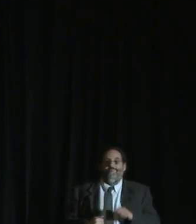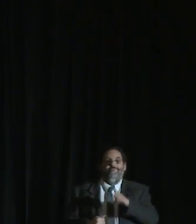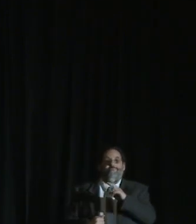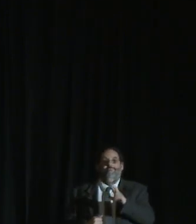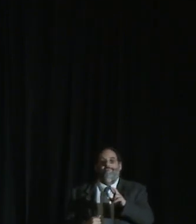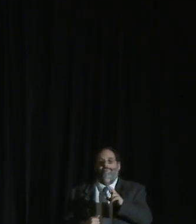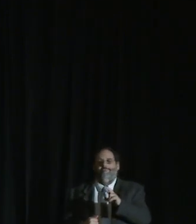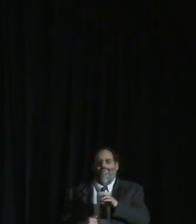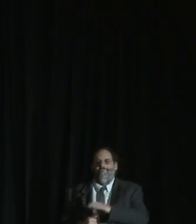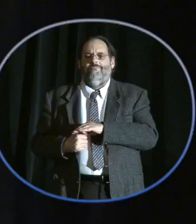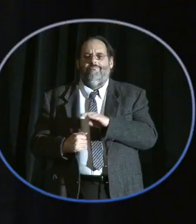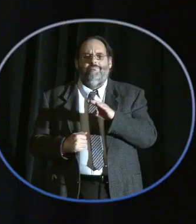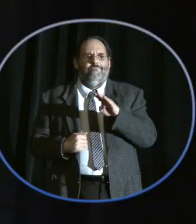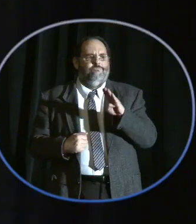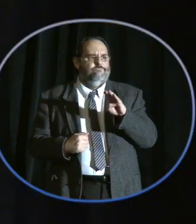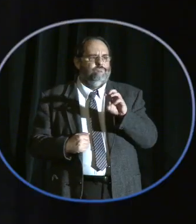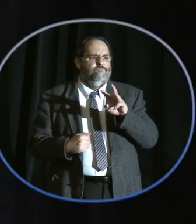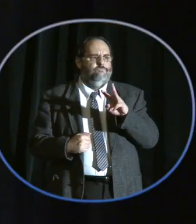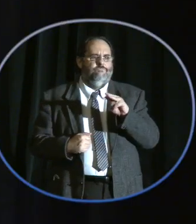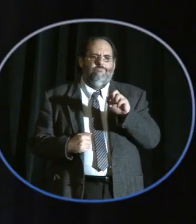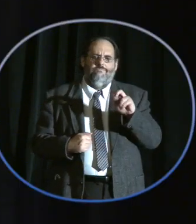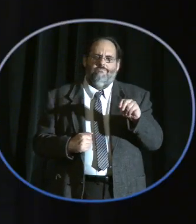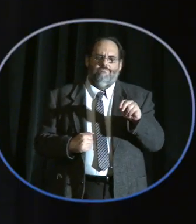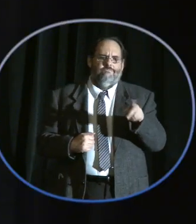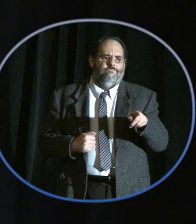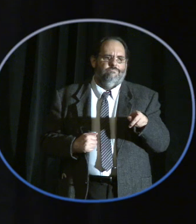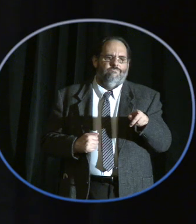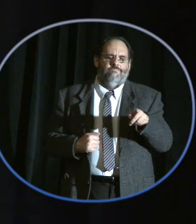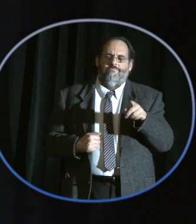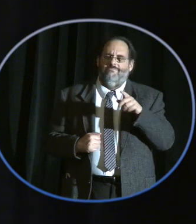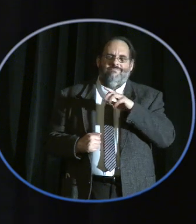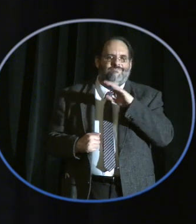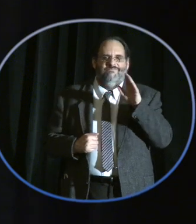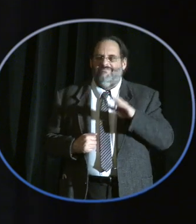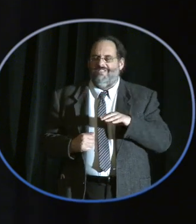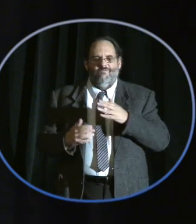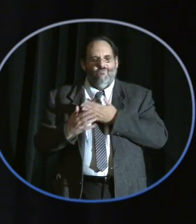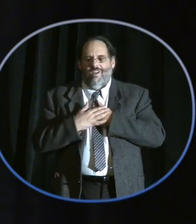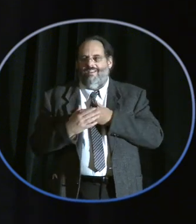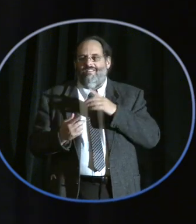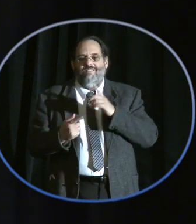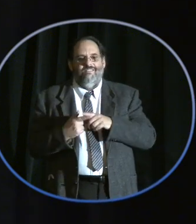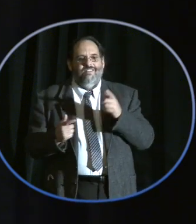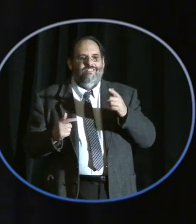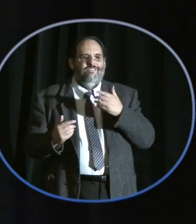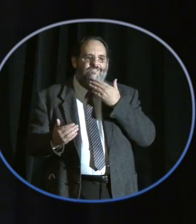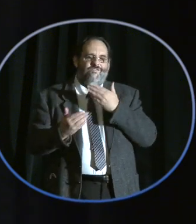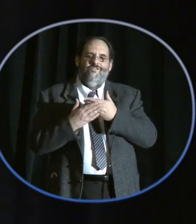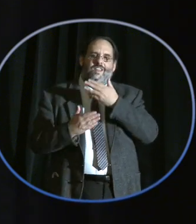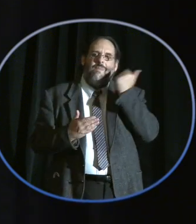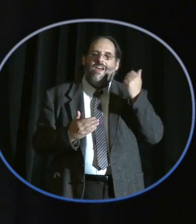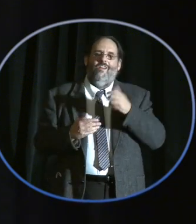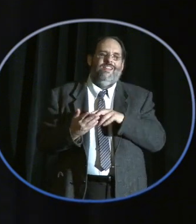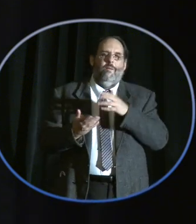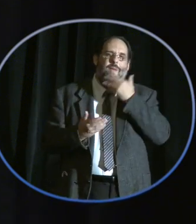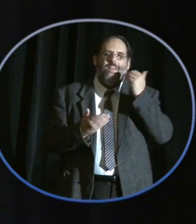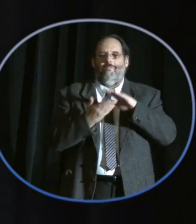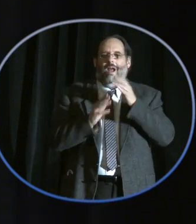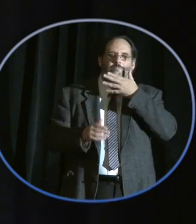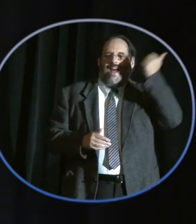Dr. Bunley, good, better, best, never let it rest. Until your good is your better and your better is your